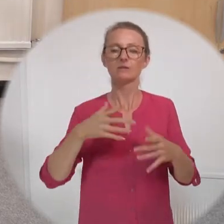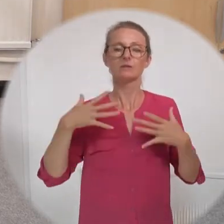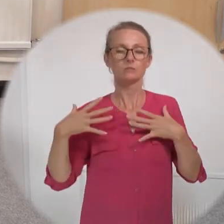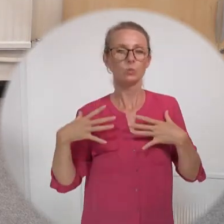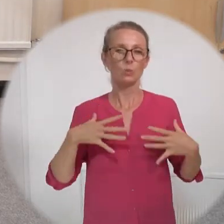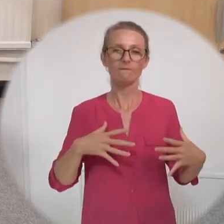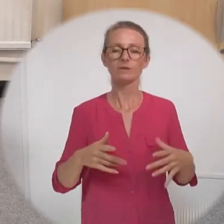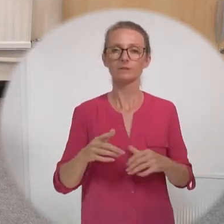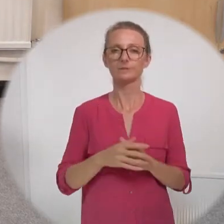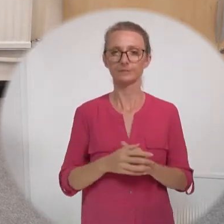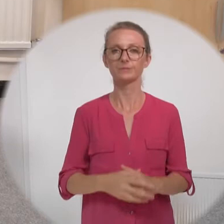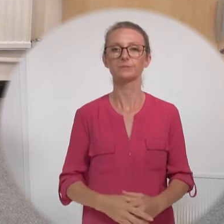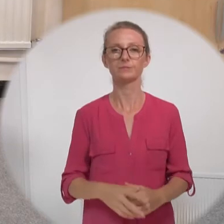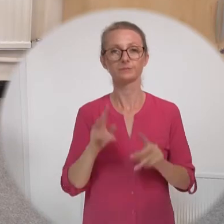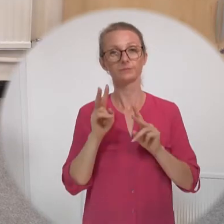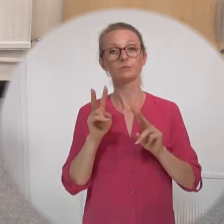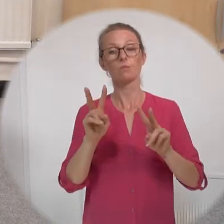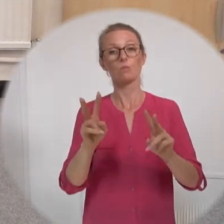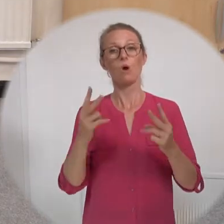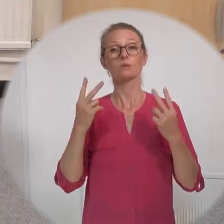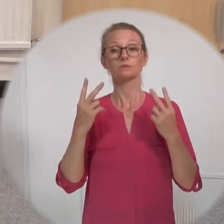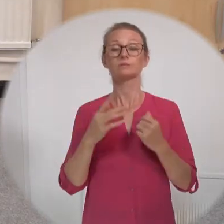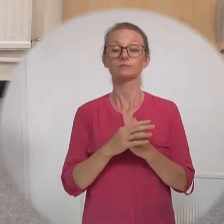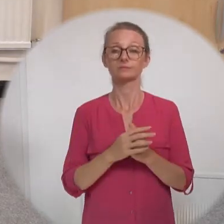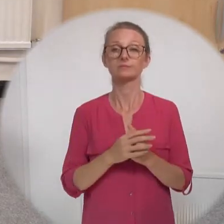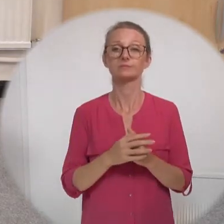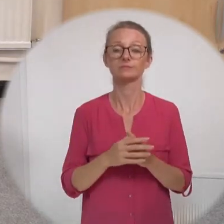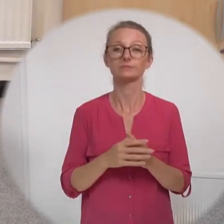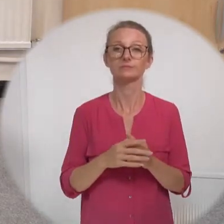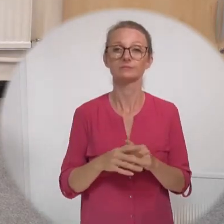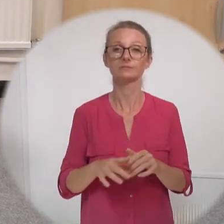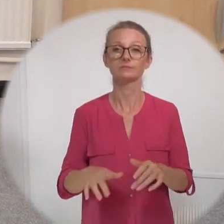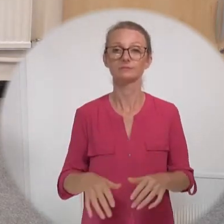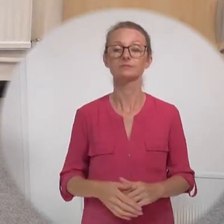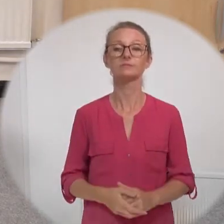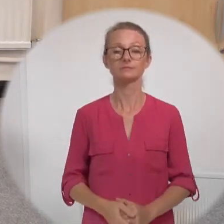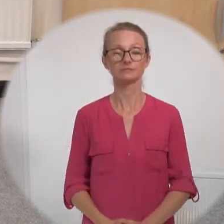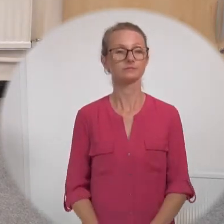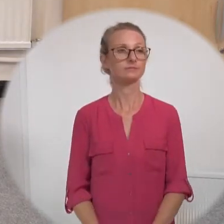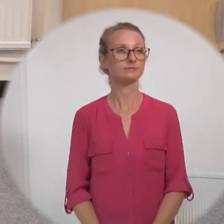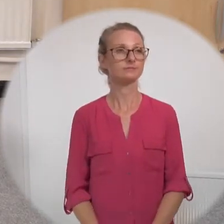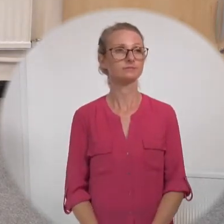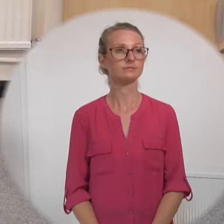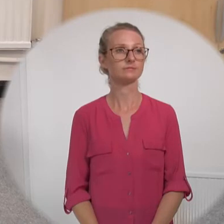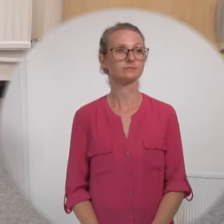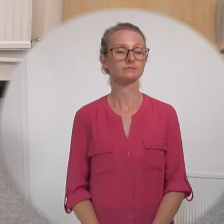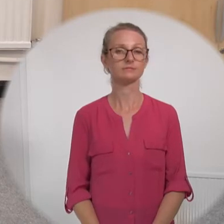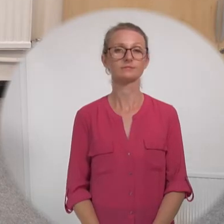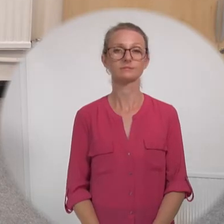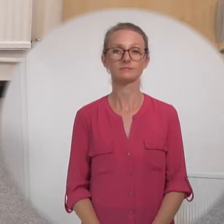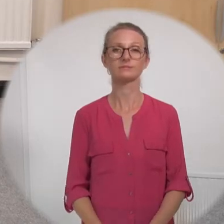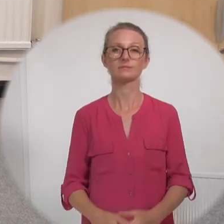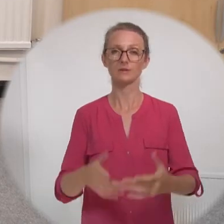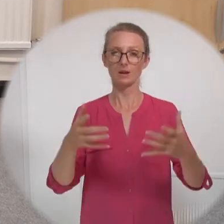raise up, then you turn the palms so that they're facing each other, and then as